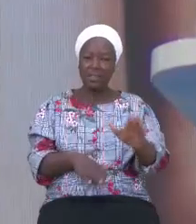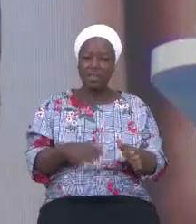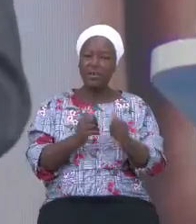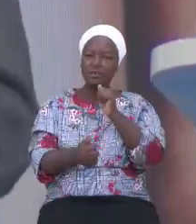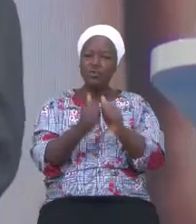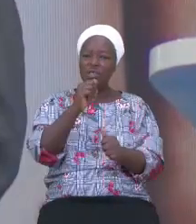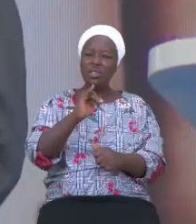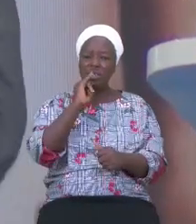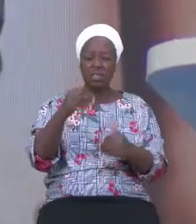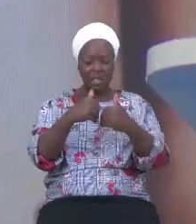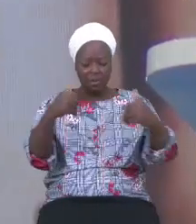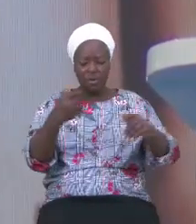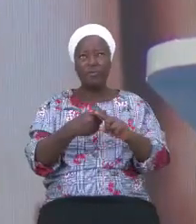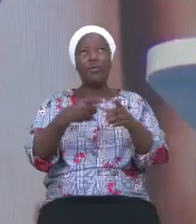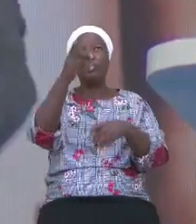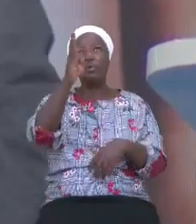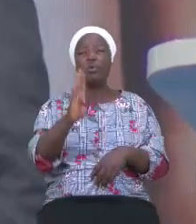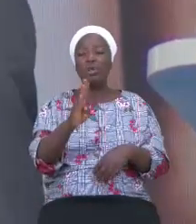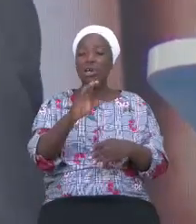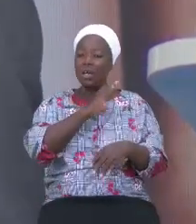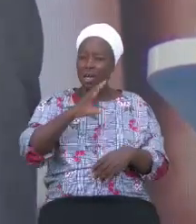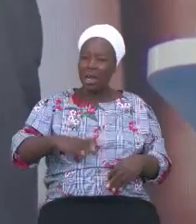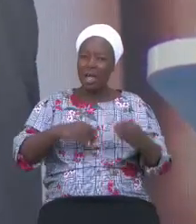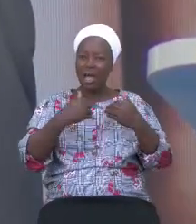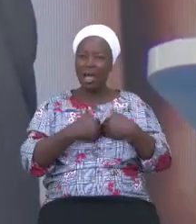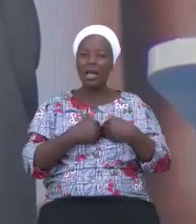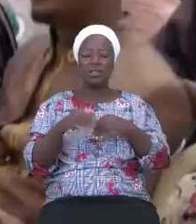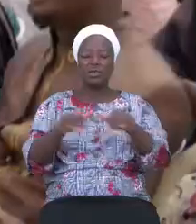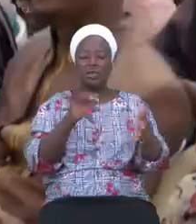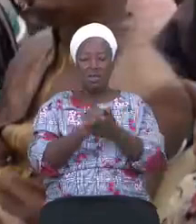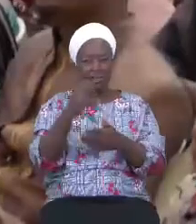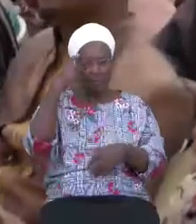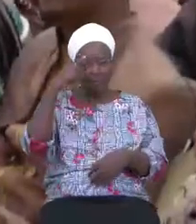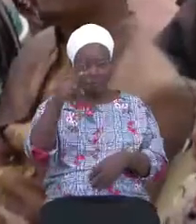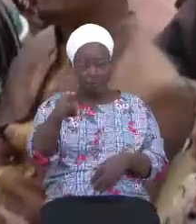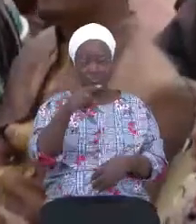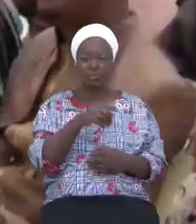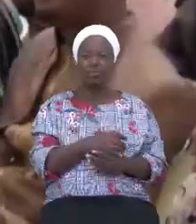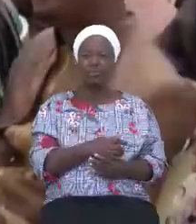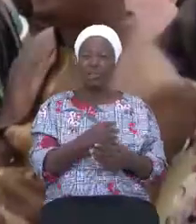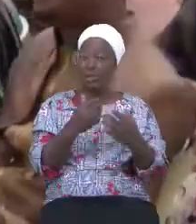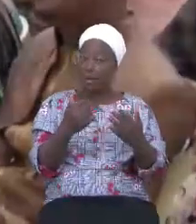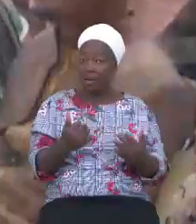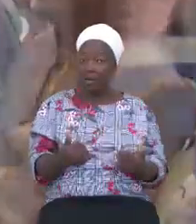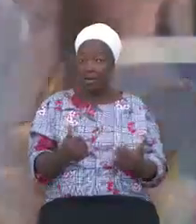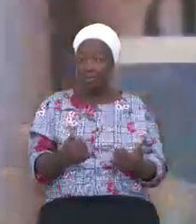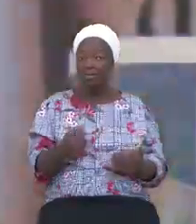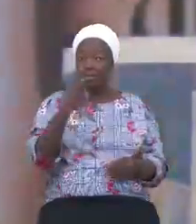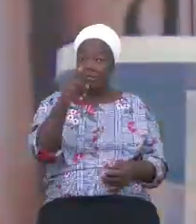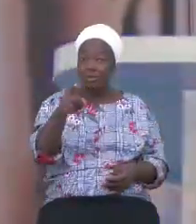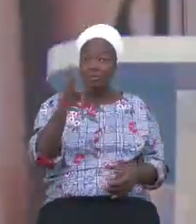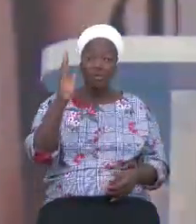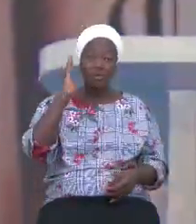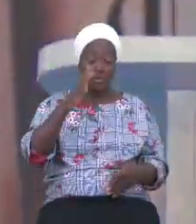is separation from God, Christ has borne that for you. Yeah. Now you will